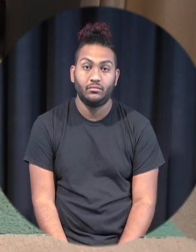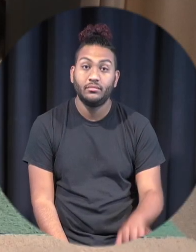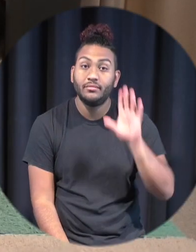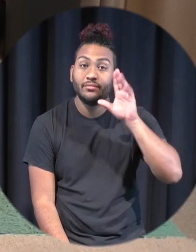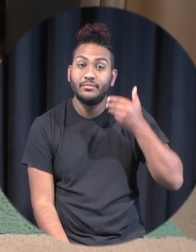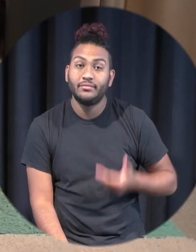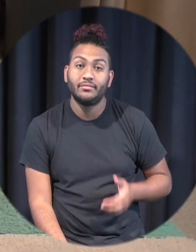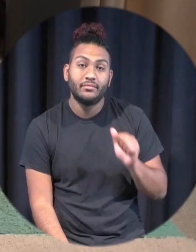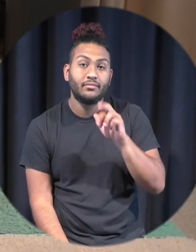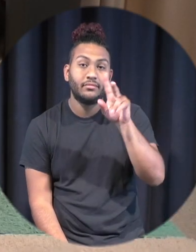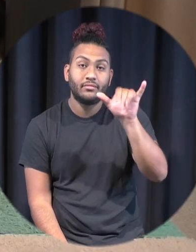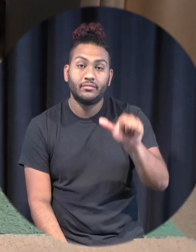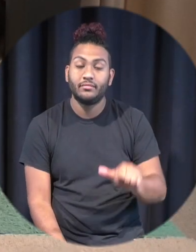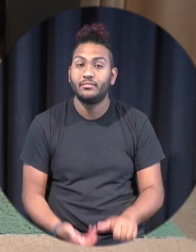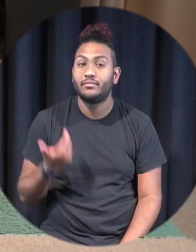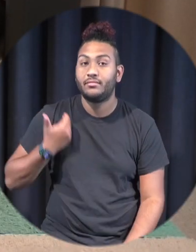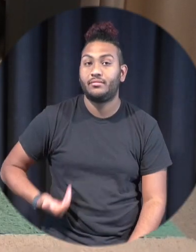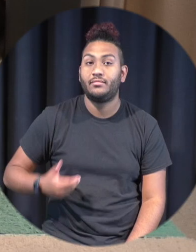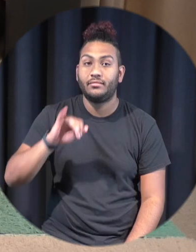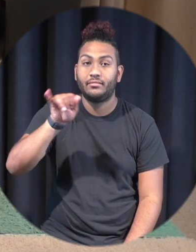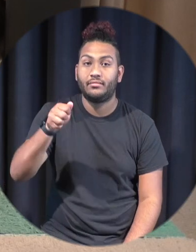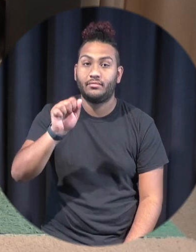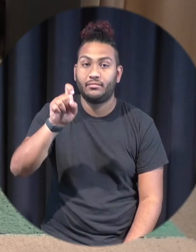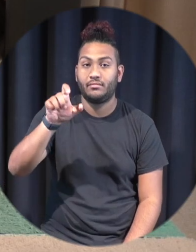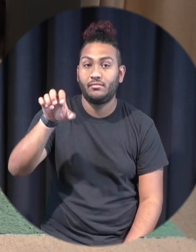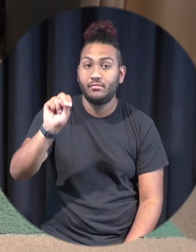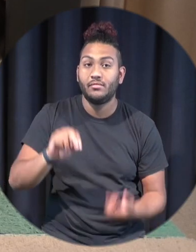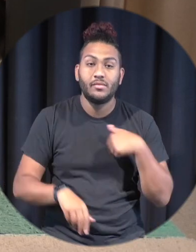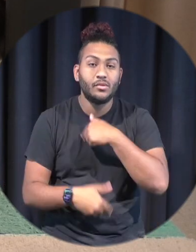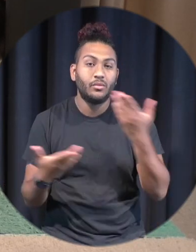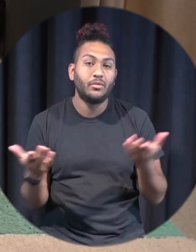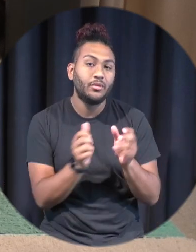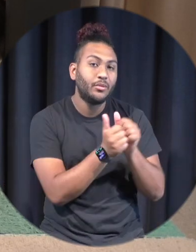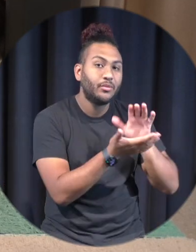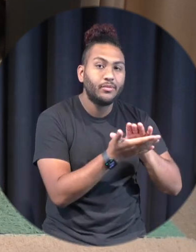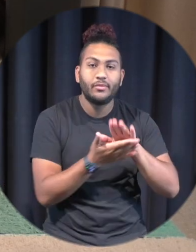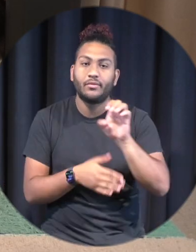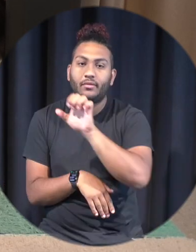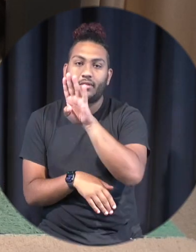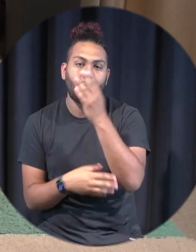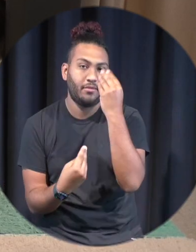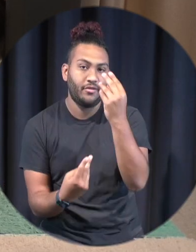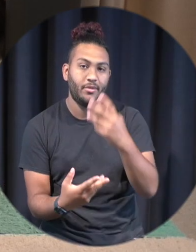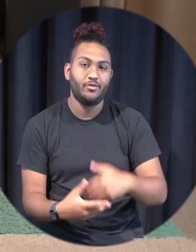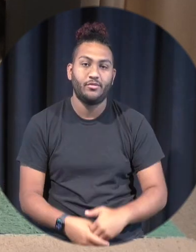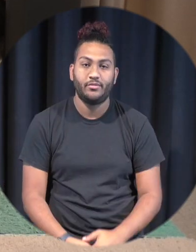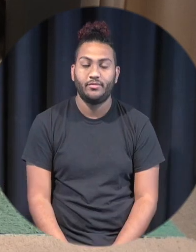Hi, I'm Mariah. And I'm Jackson. And we're here with your school and club news.